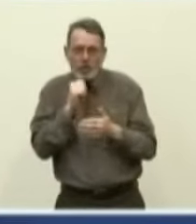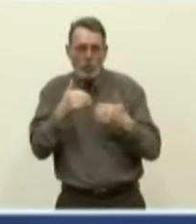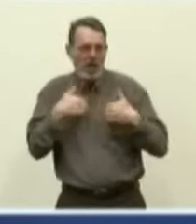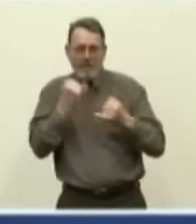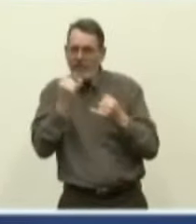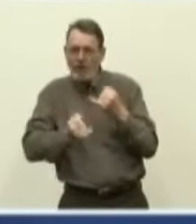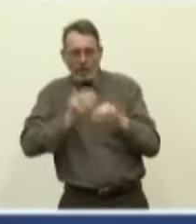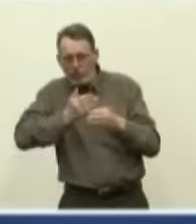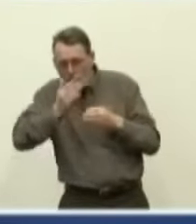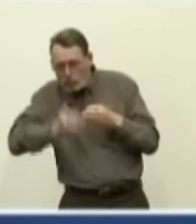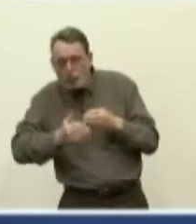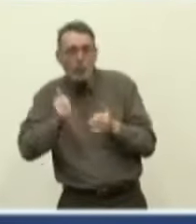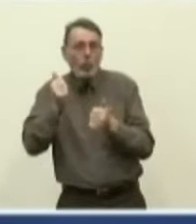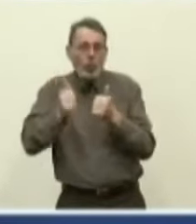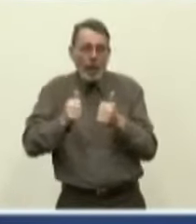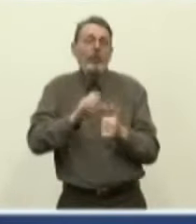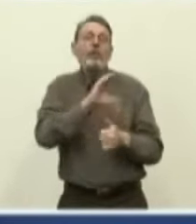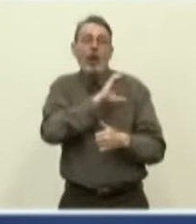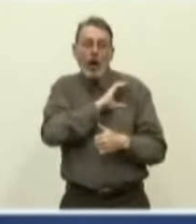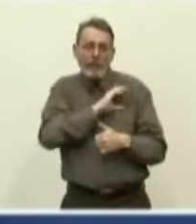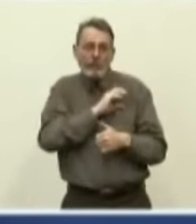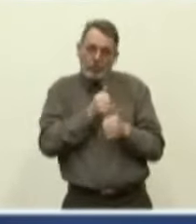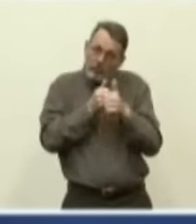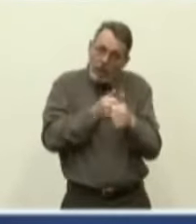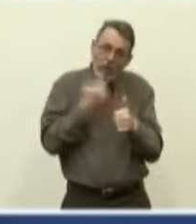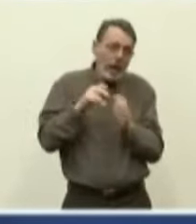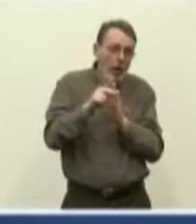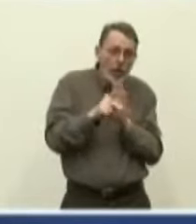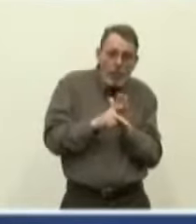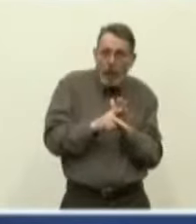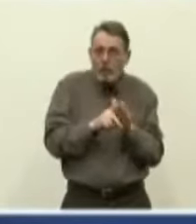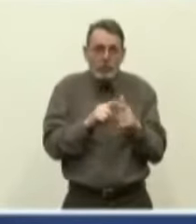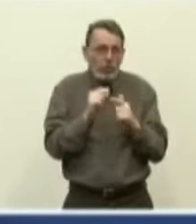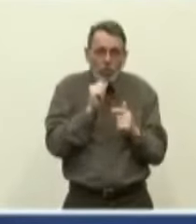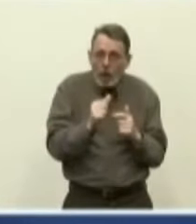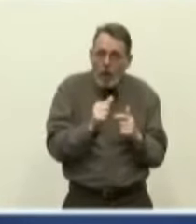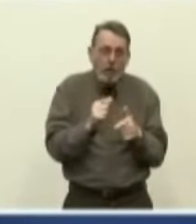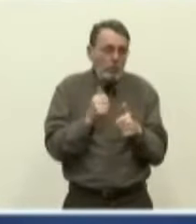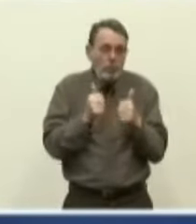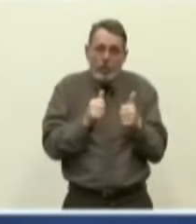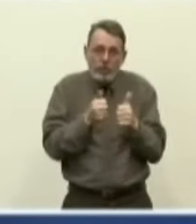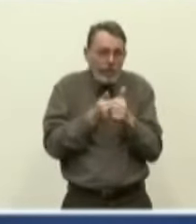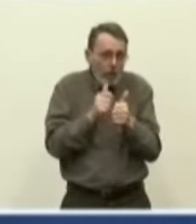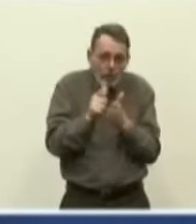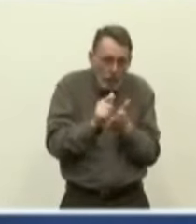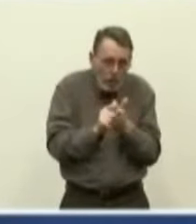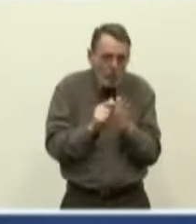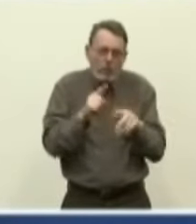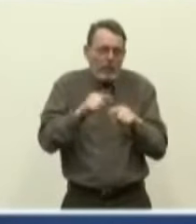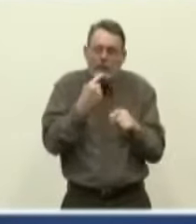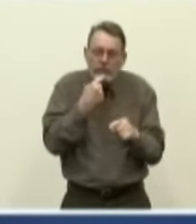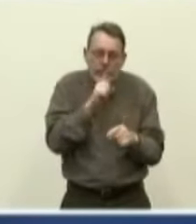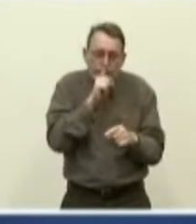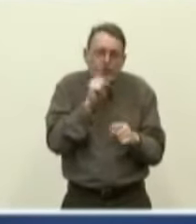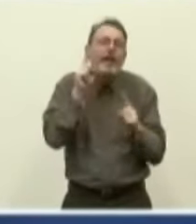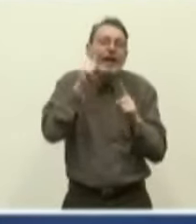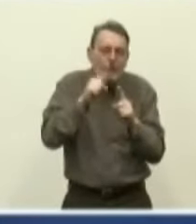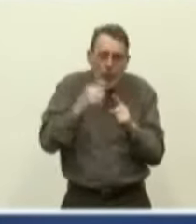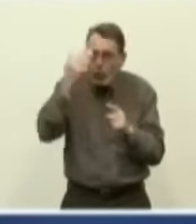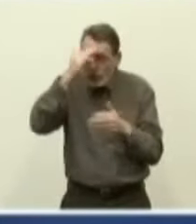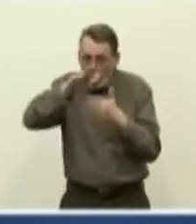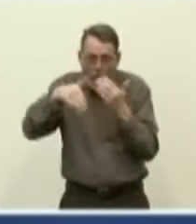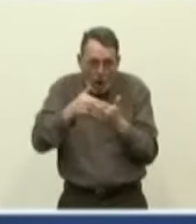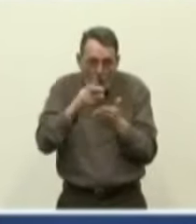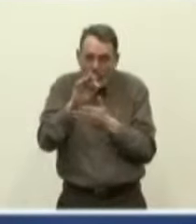as to whether the officers acted consistent with our policies and the law until all the facts are known and the investigation is